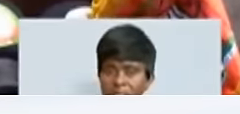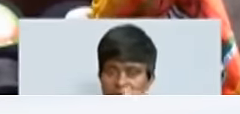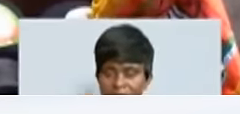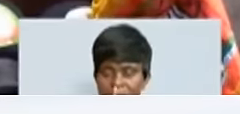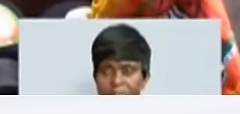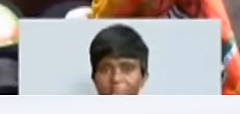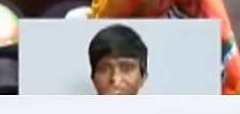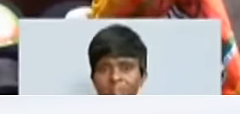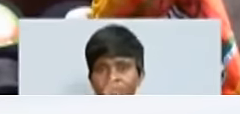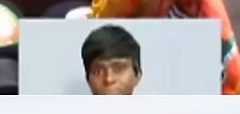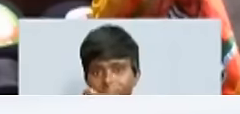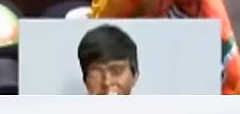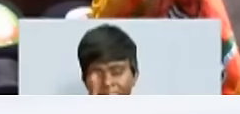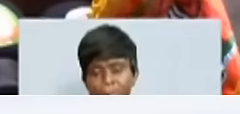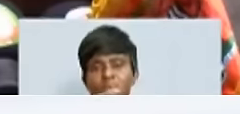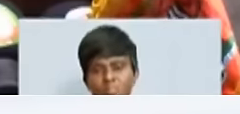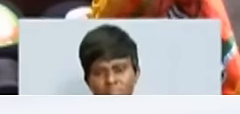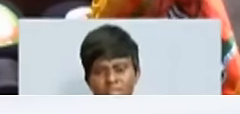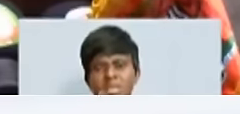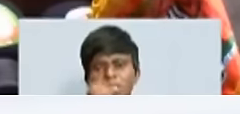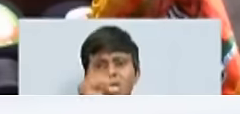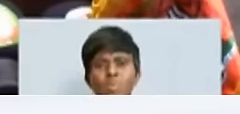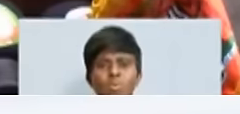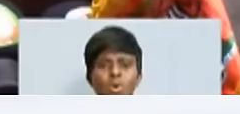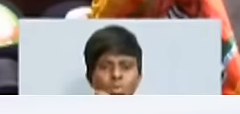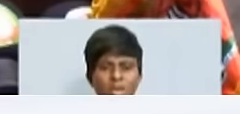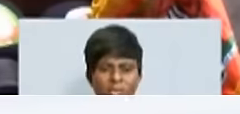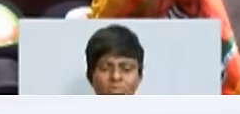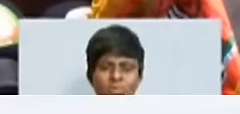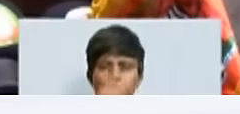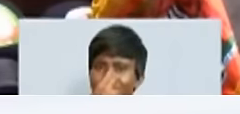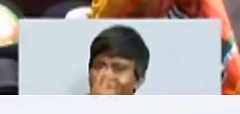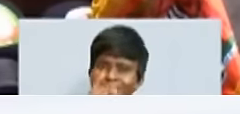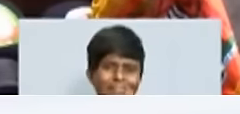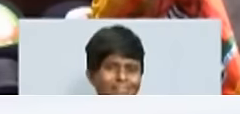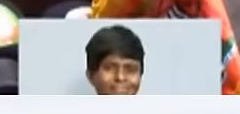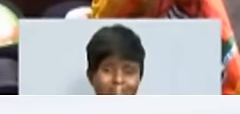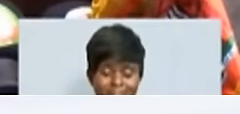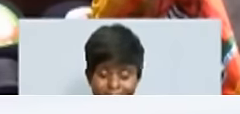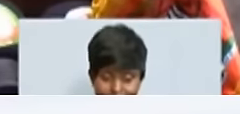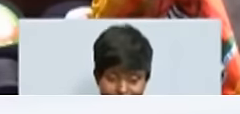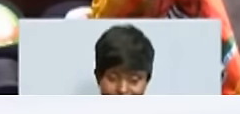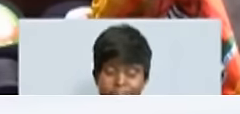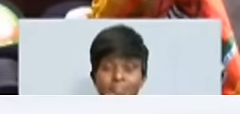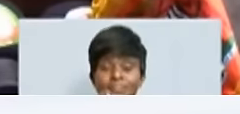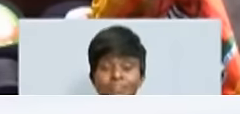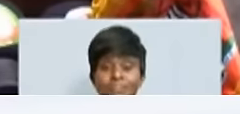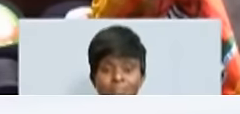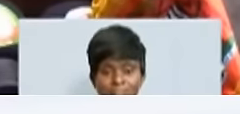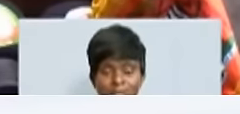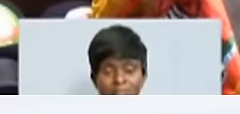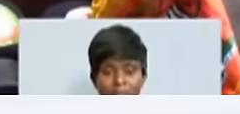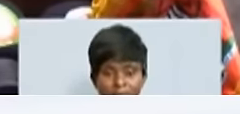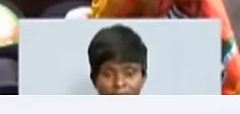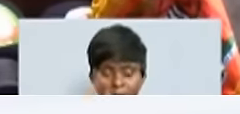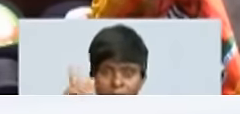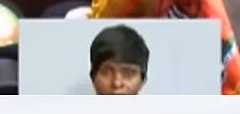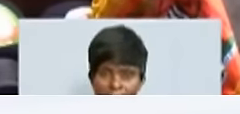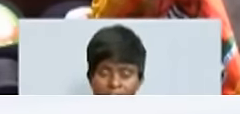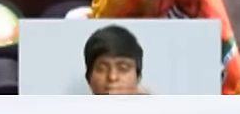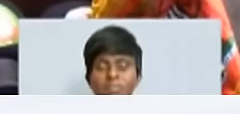granted. I said that already. This is not a joke. This is serious. And then prosecute